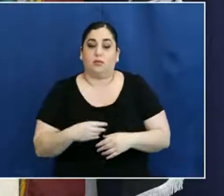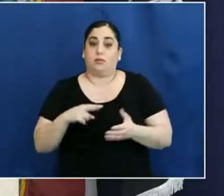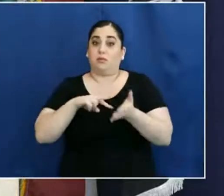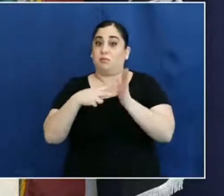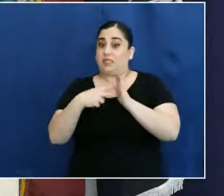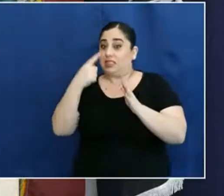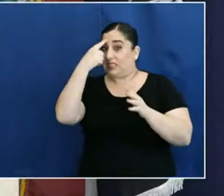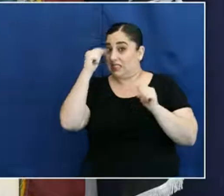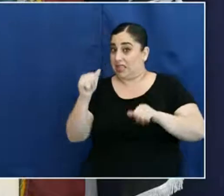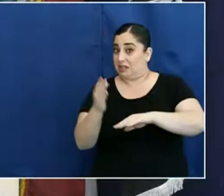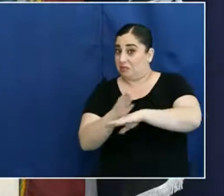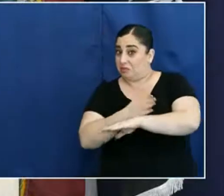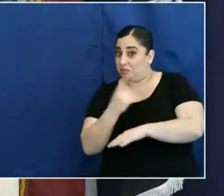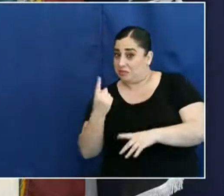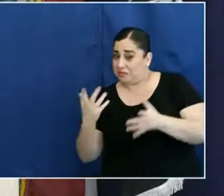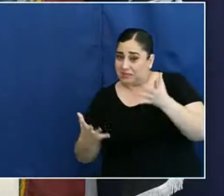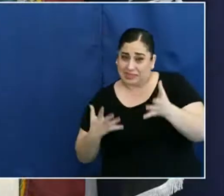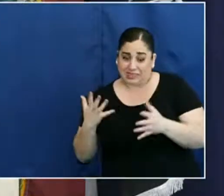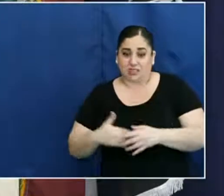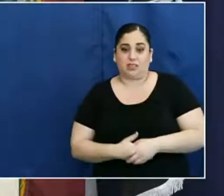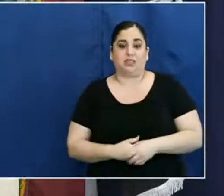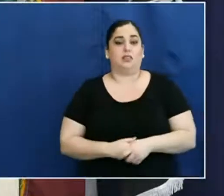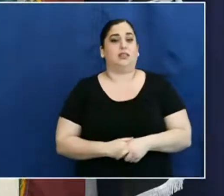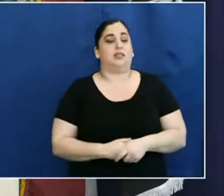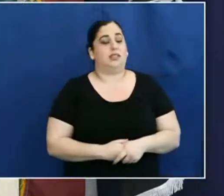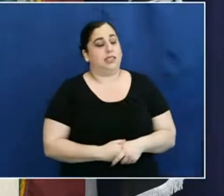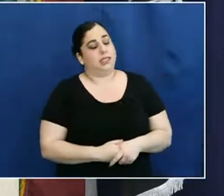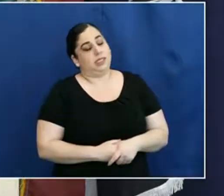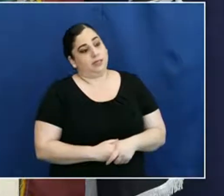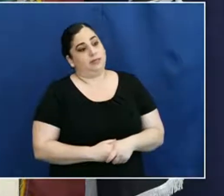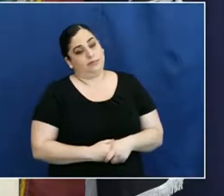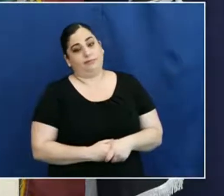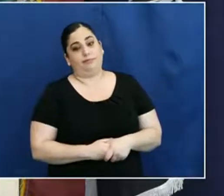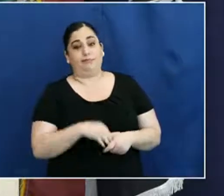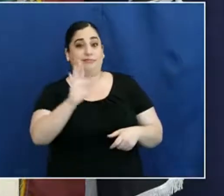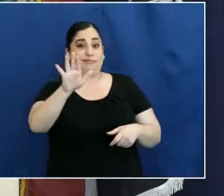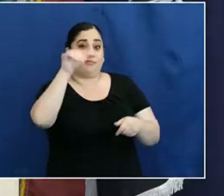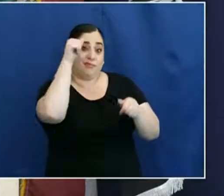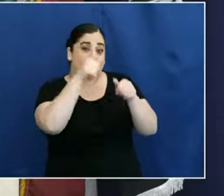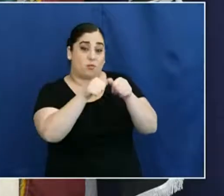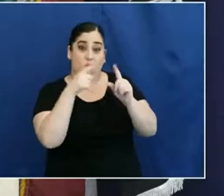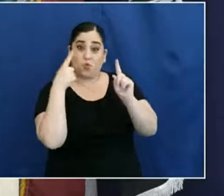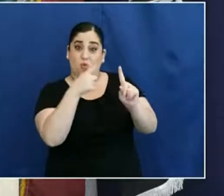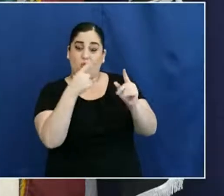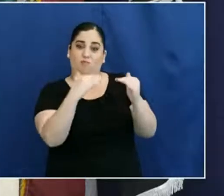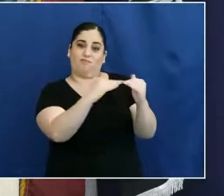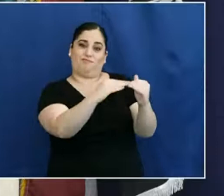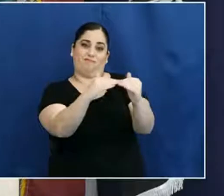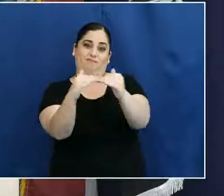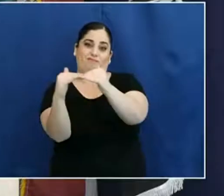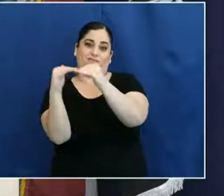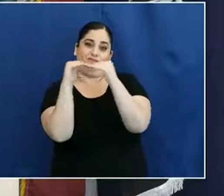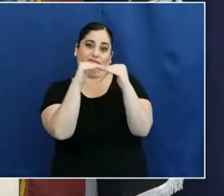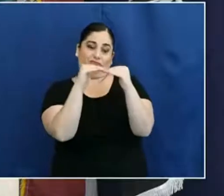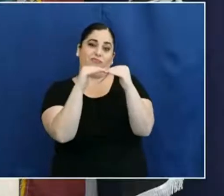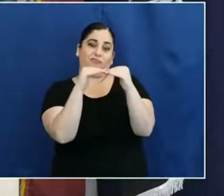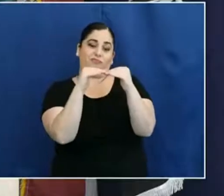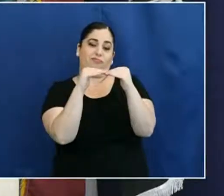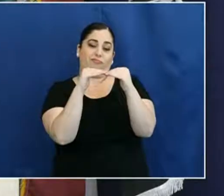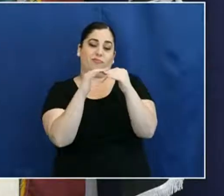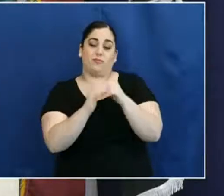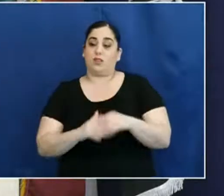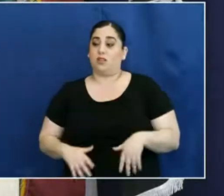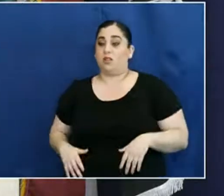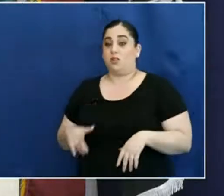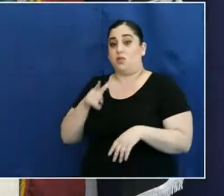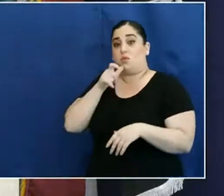think we have to continue to be very mindful of equity in terms of making sure the hardest hit communities have access to it. And